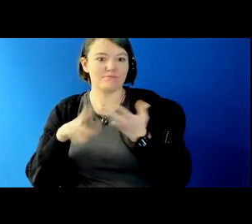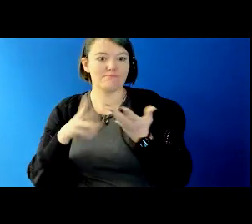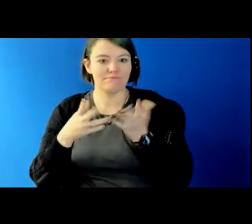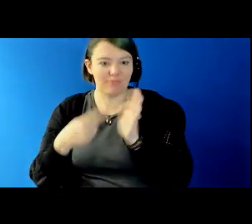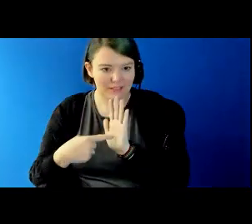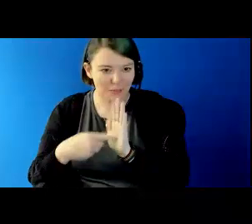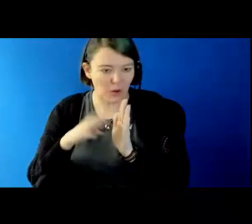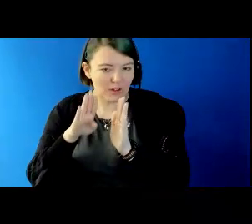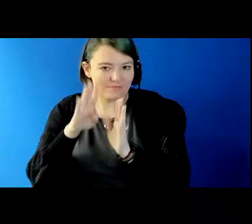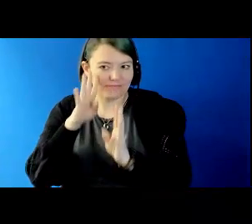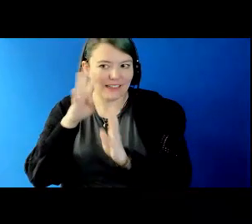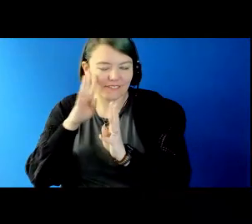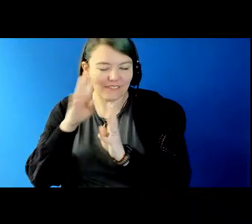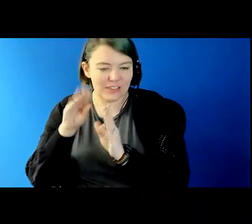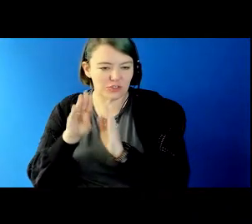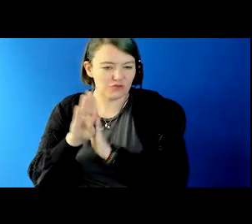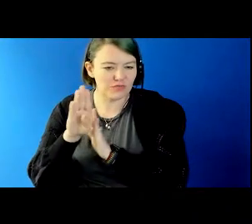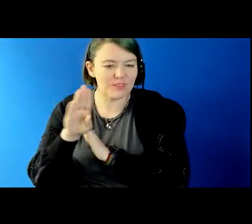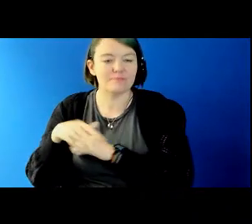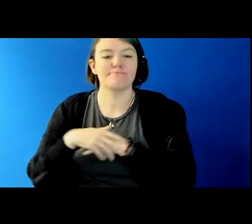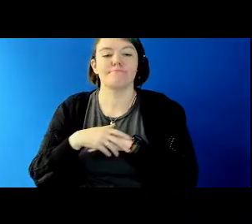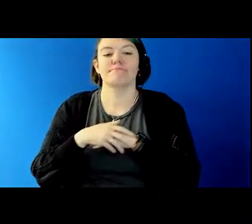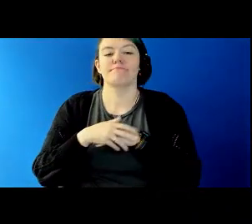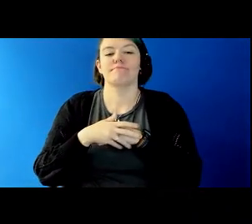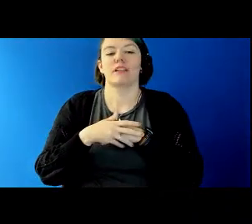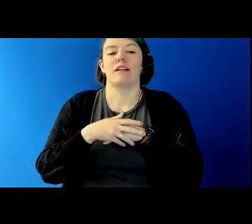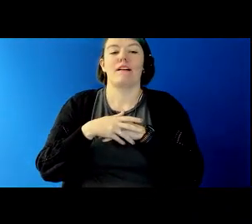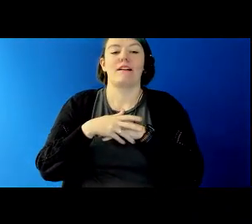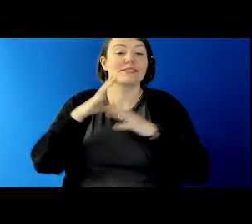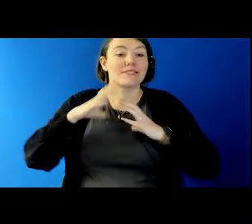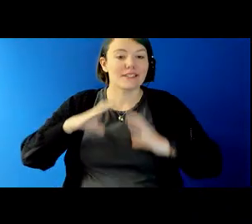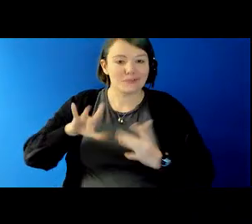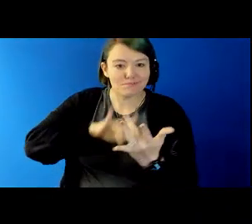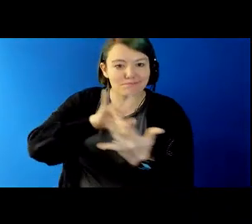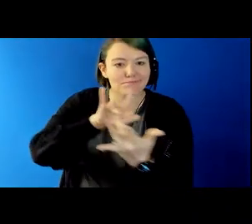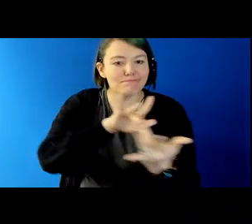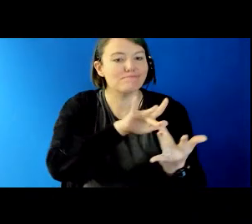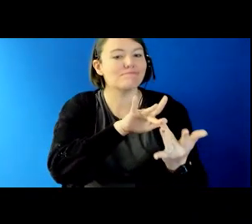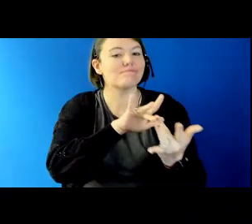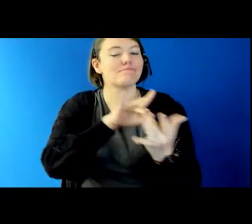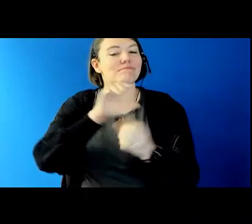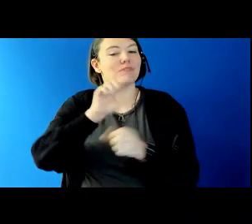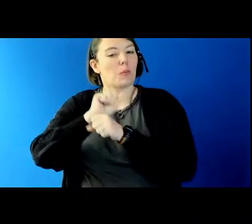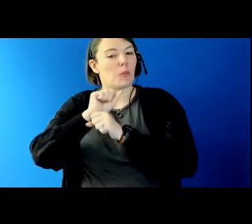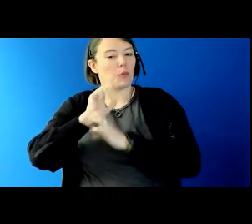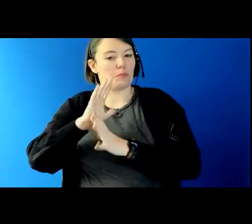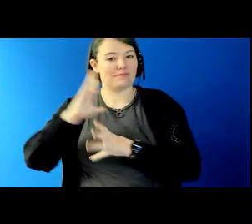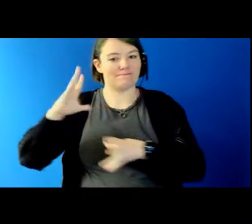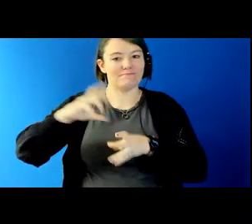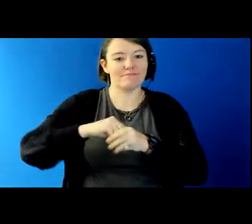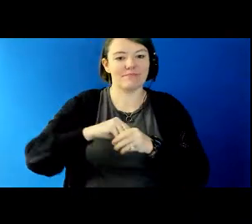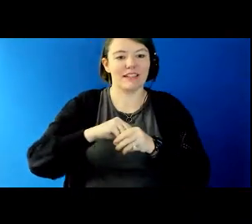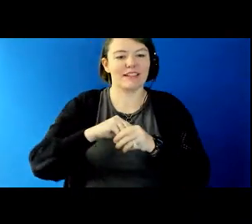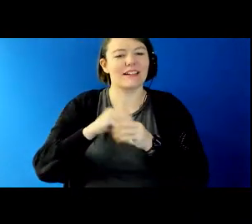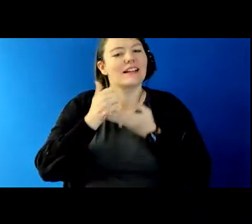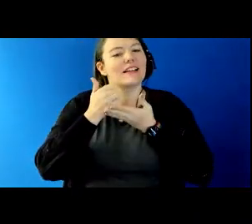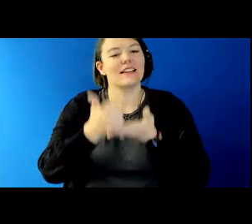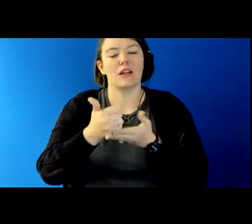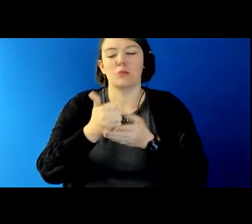and employee engagement, it helps others see inclusion as a strategic priority, and it's not a compliance